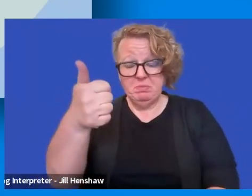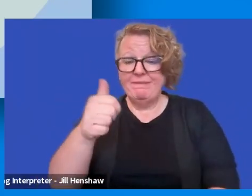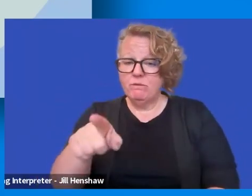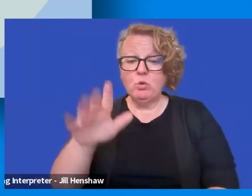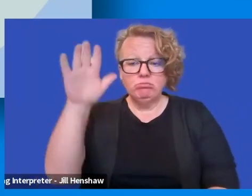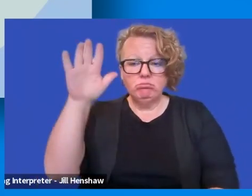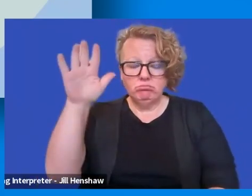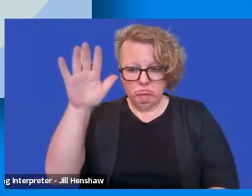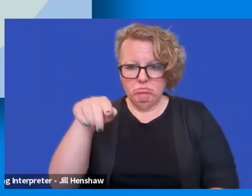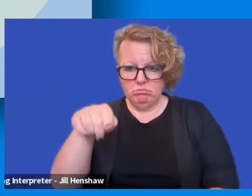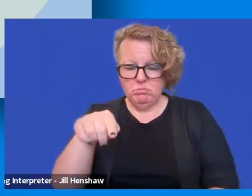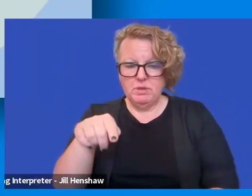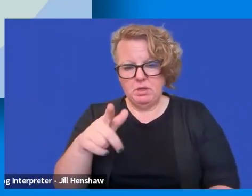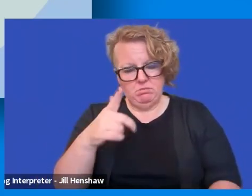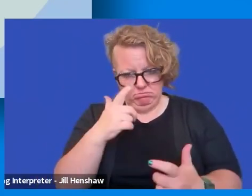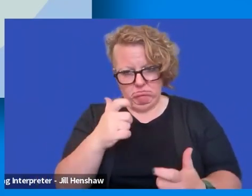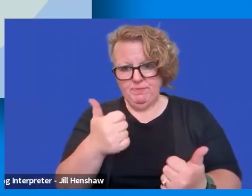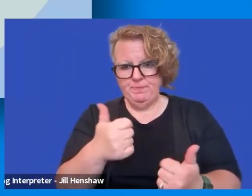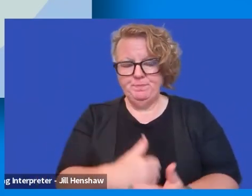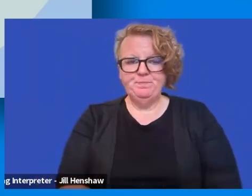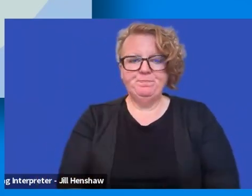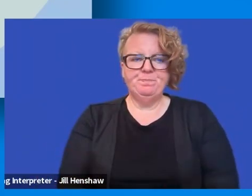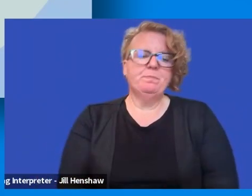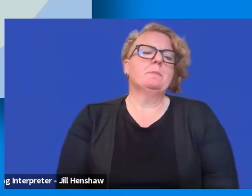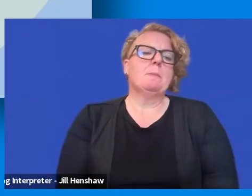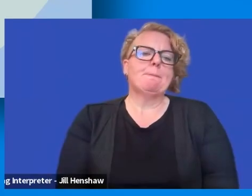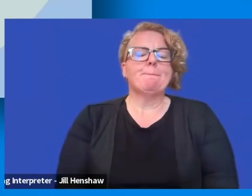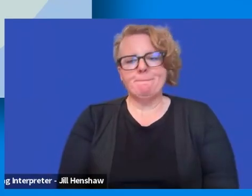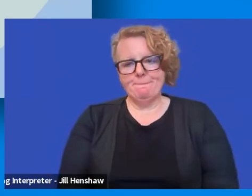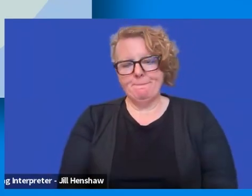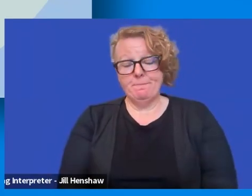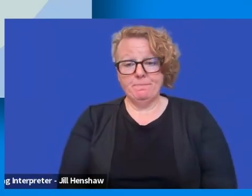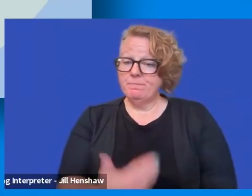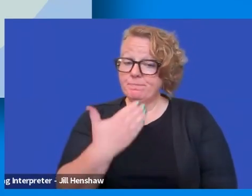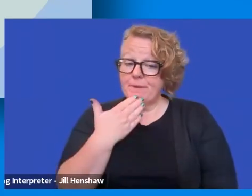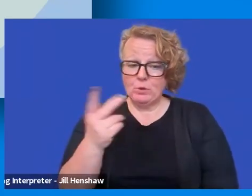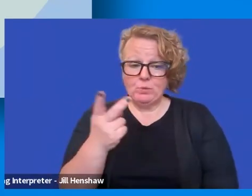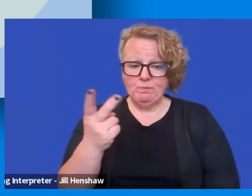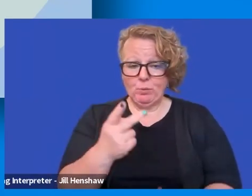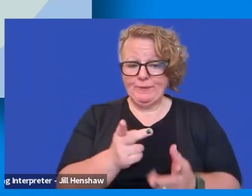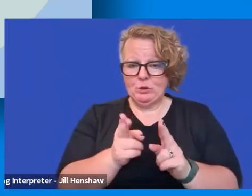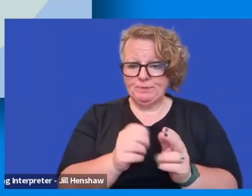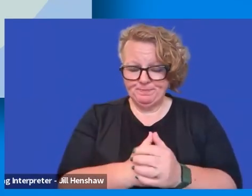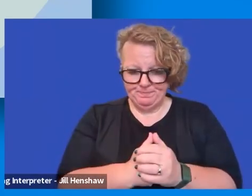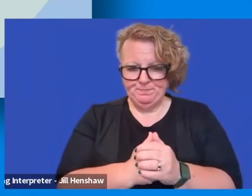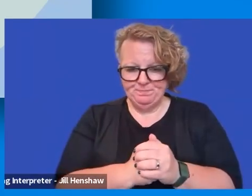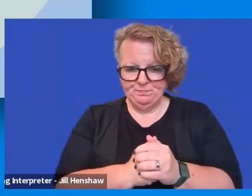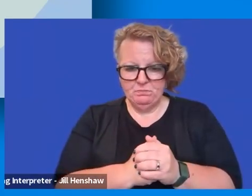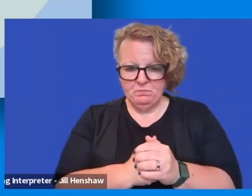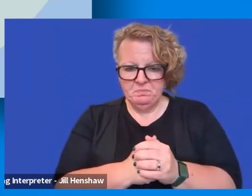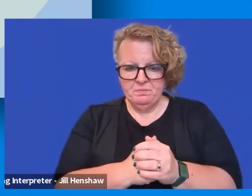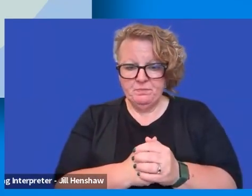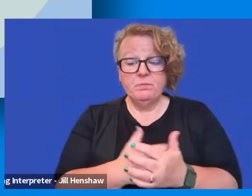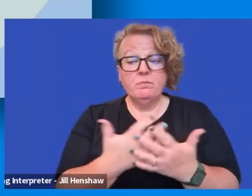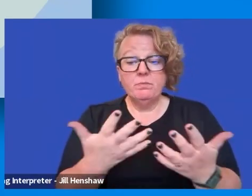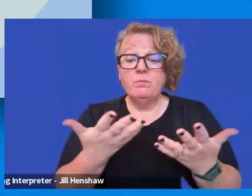up, we will enable that for you. And thank you to our interpreters, Jill and Emmy. So I think I